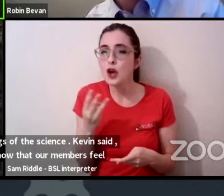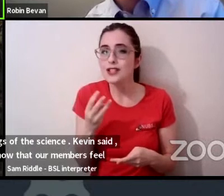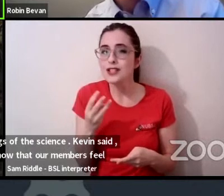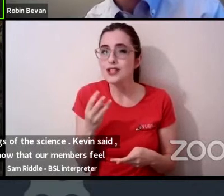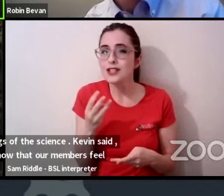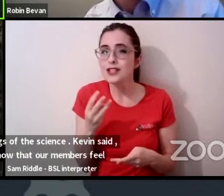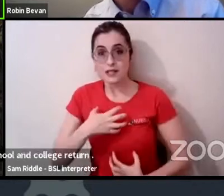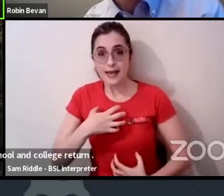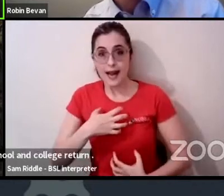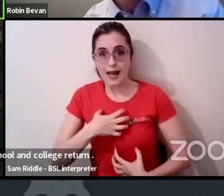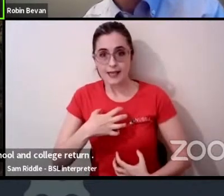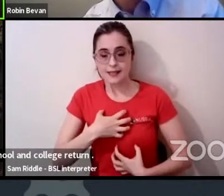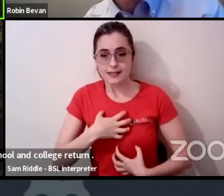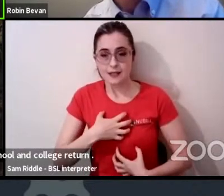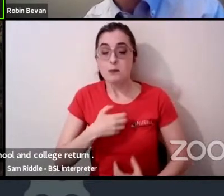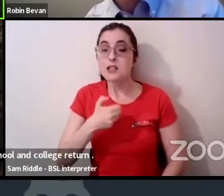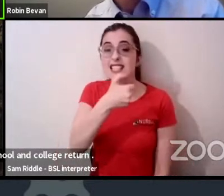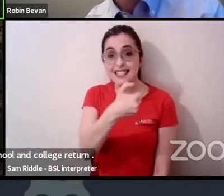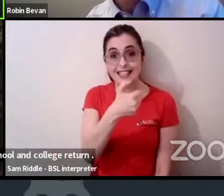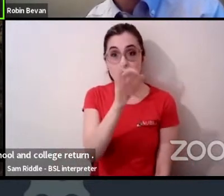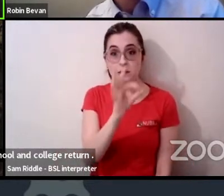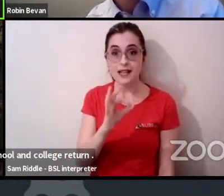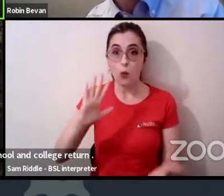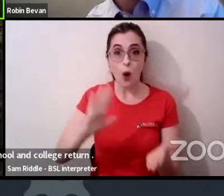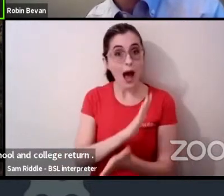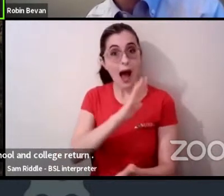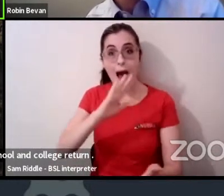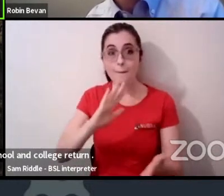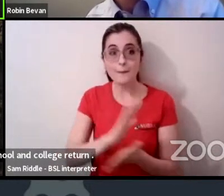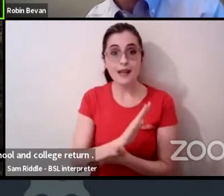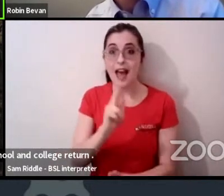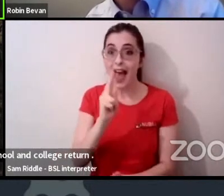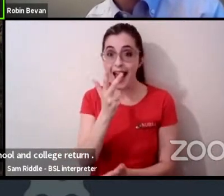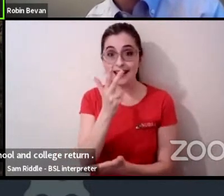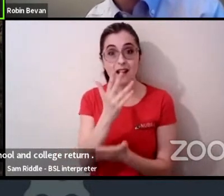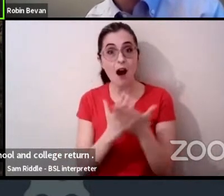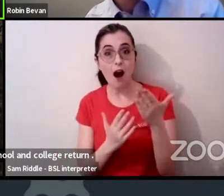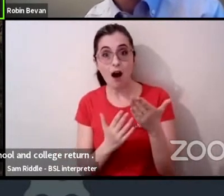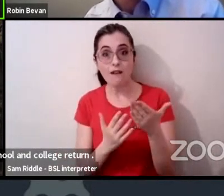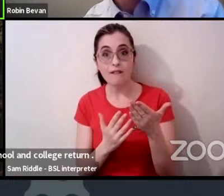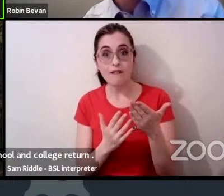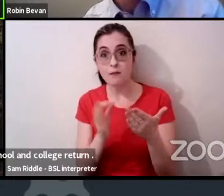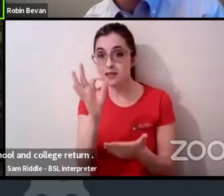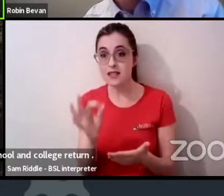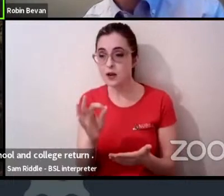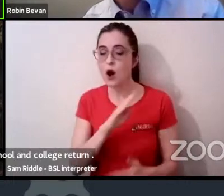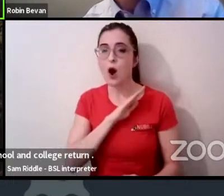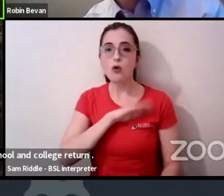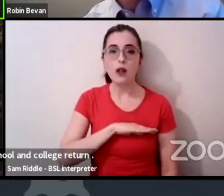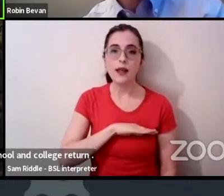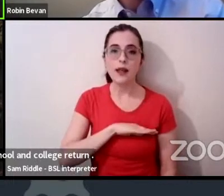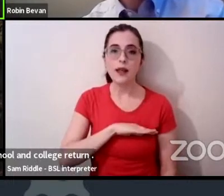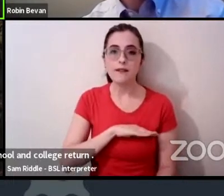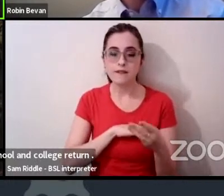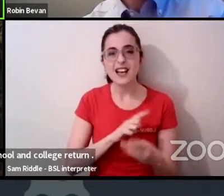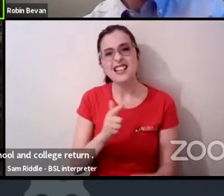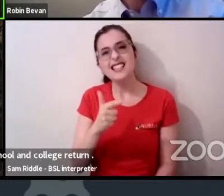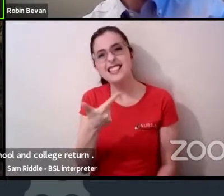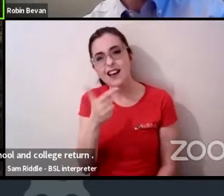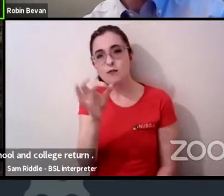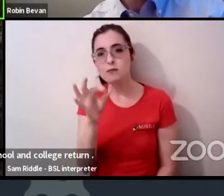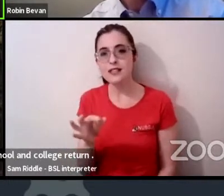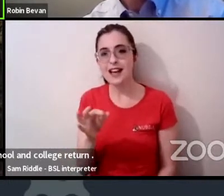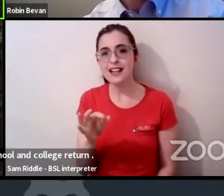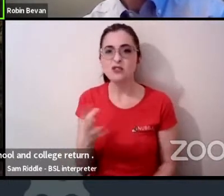scared. But 6% of members were happy, 8.5% were relieved, 7% were resigned, and 3%